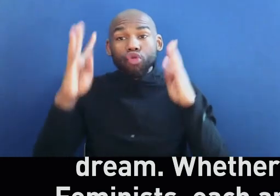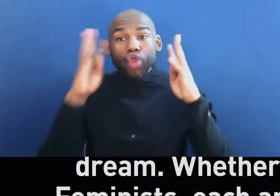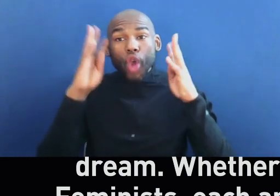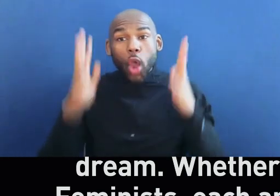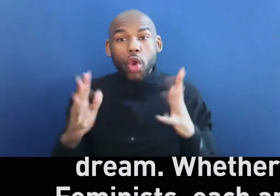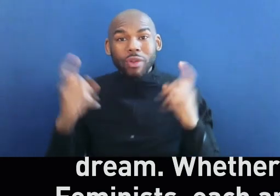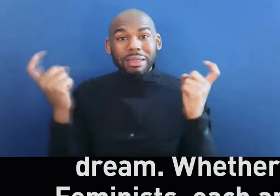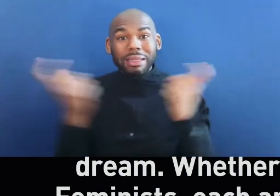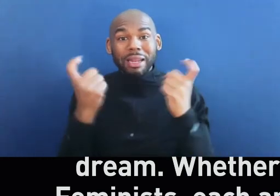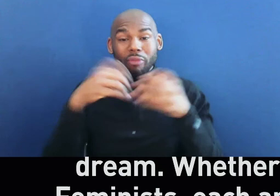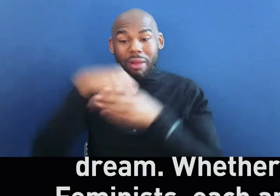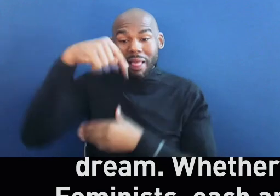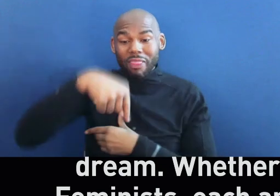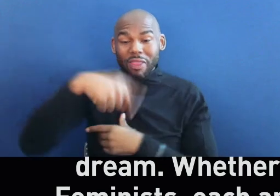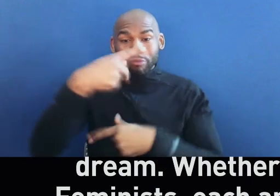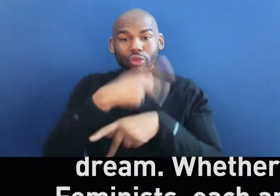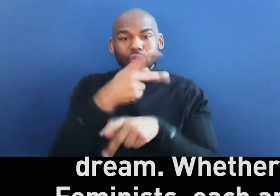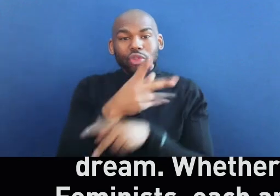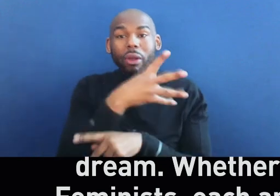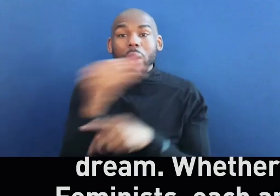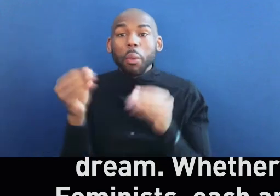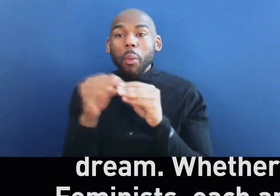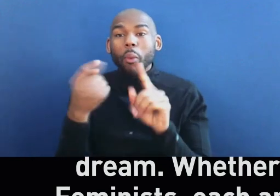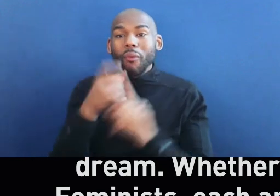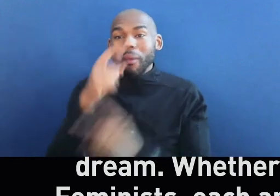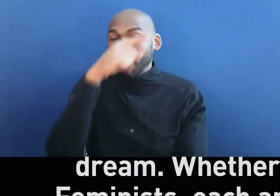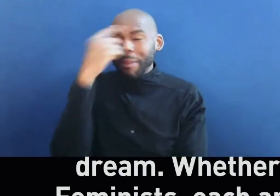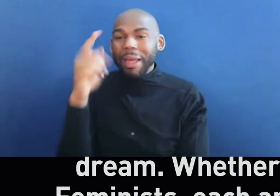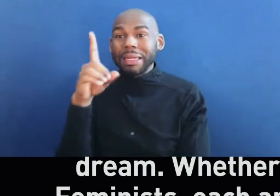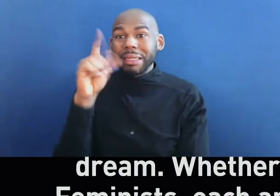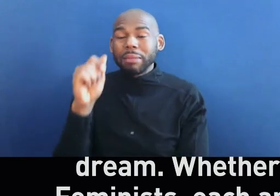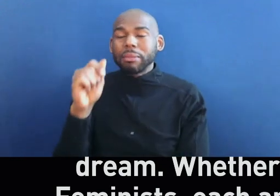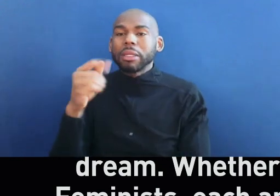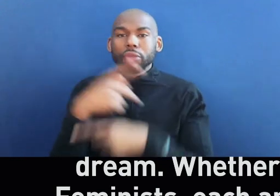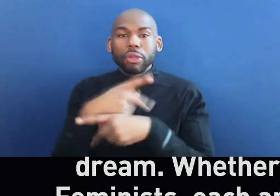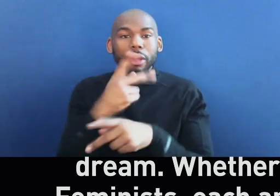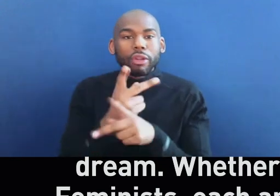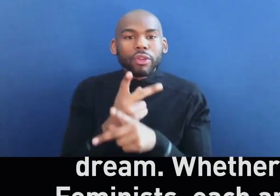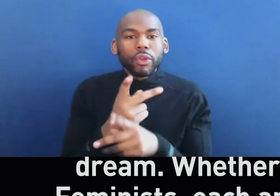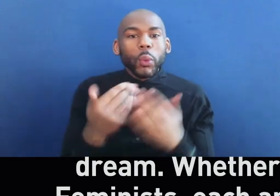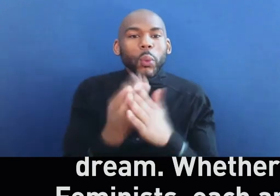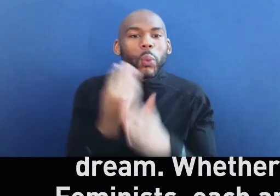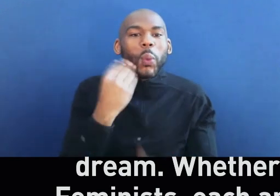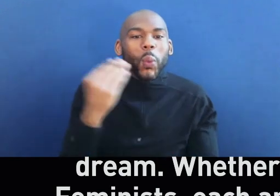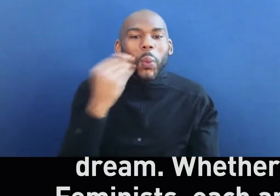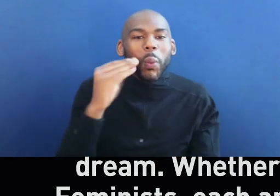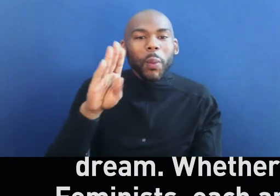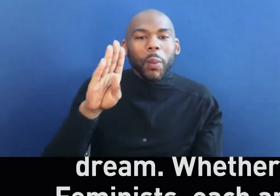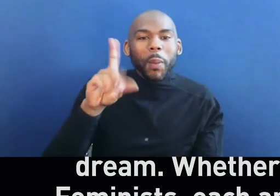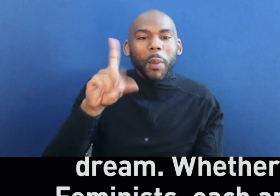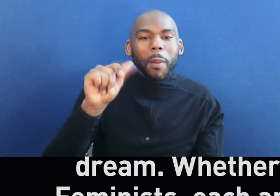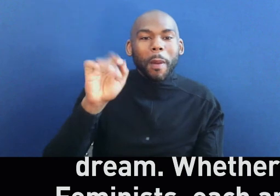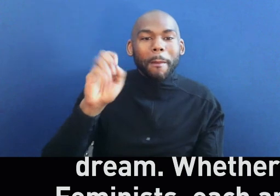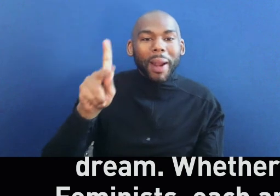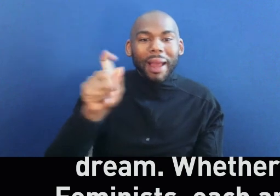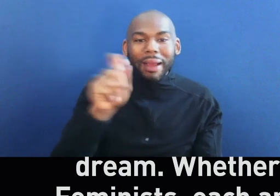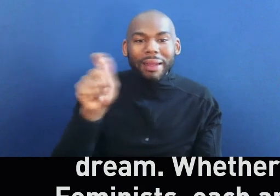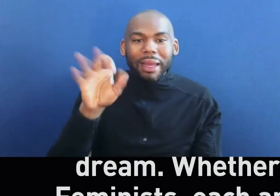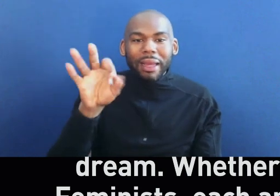more from the Black disability community at their new home, black-future-month.org.